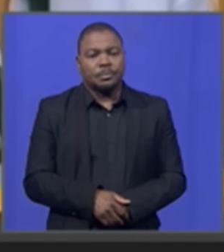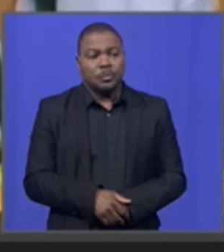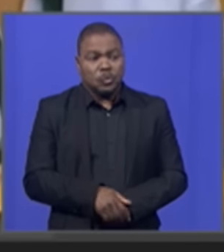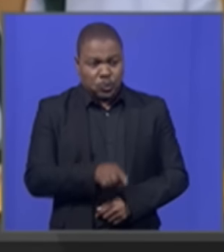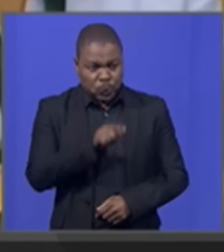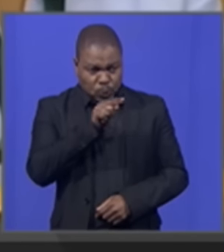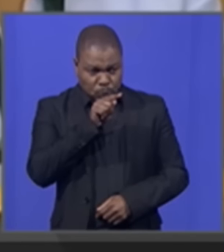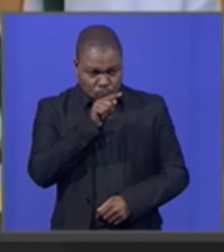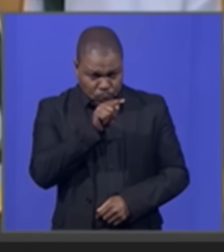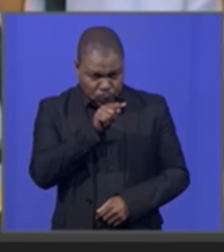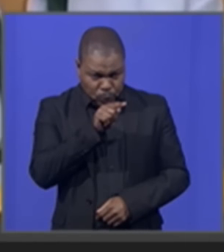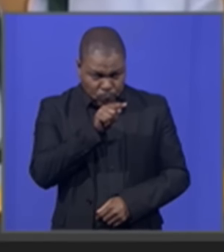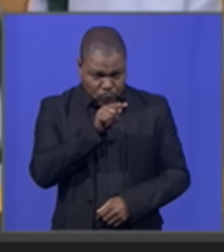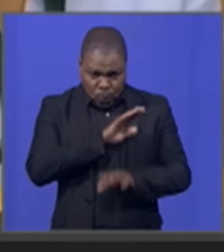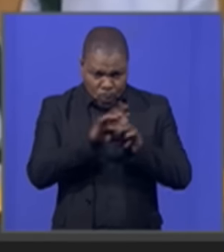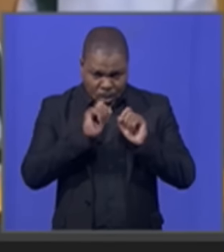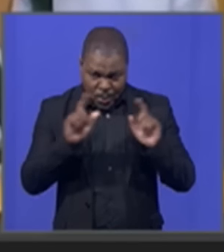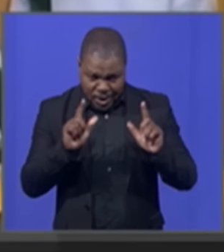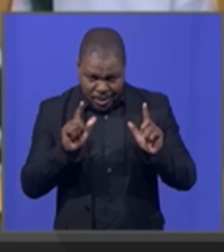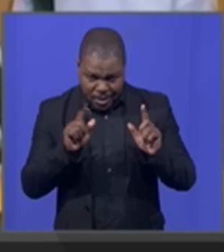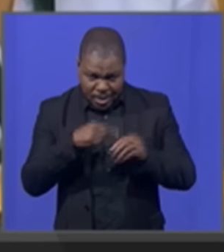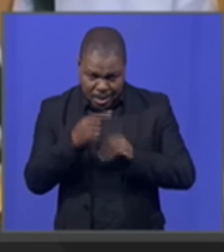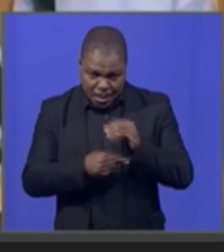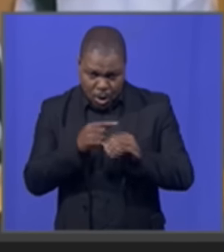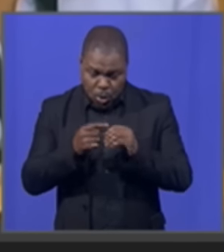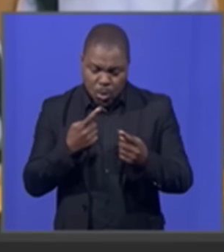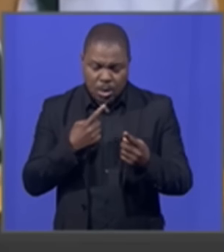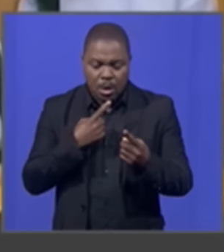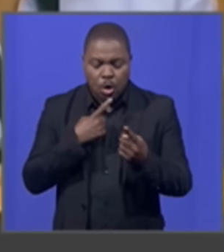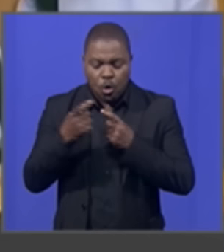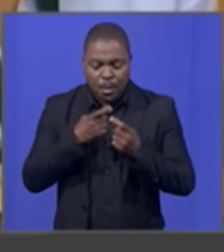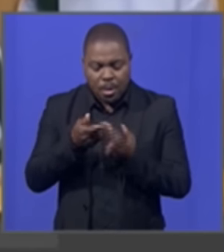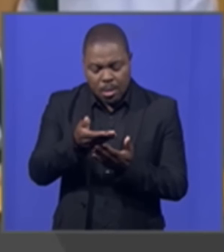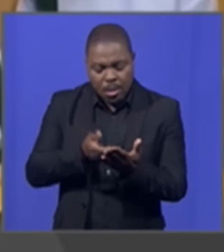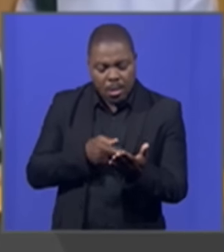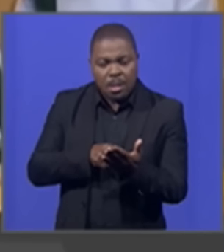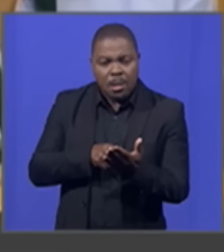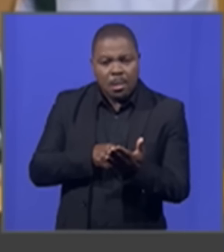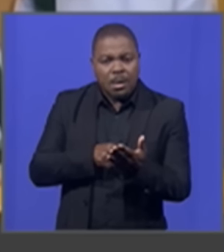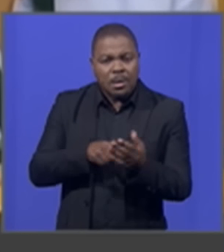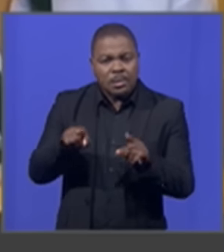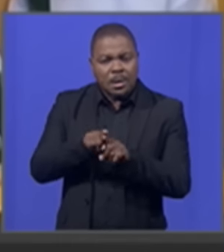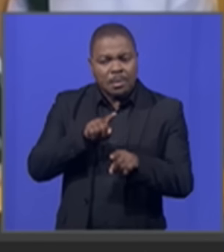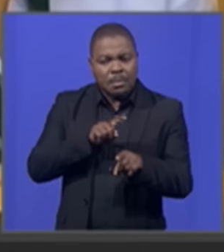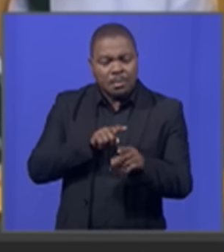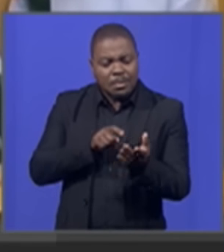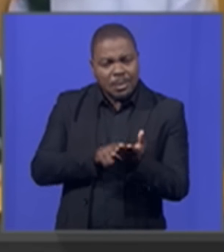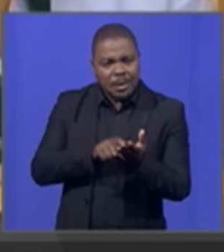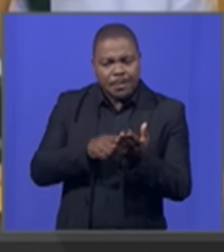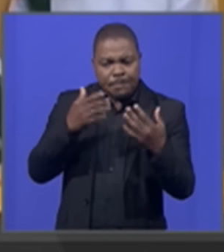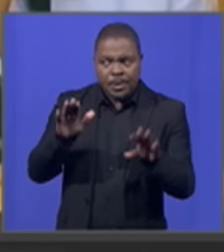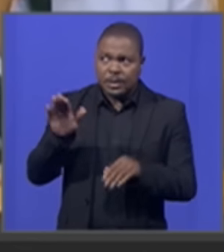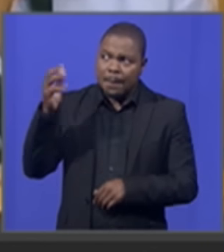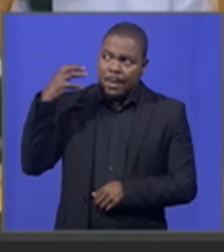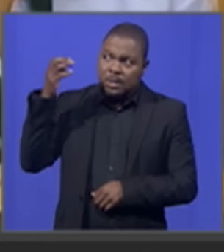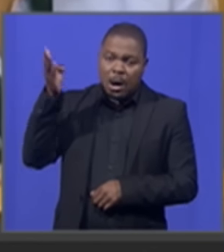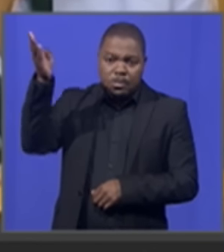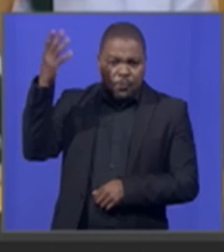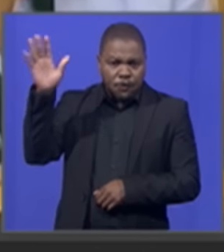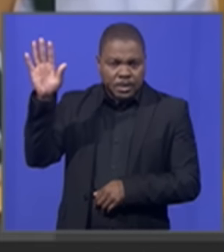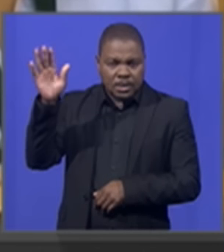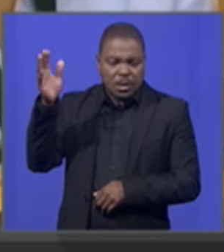this complaint was being laid also with the Minister